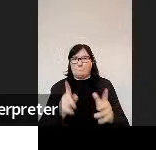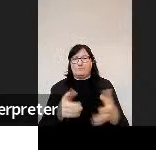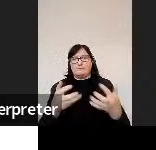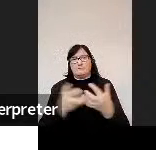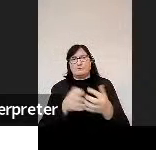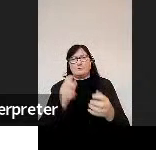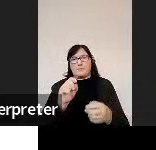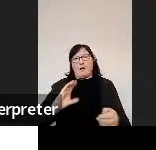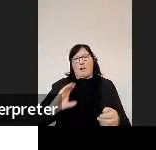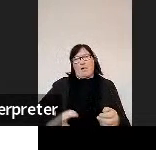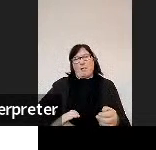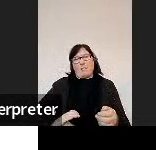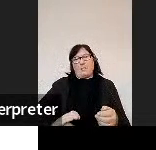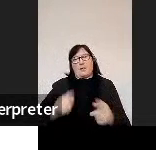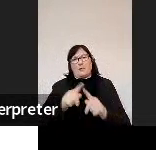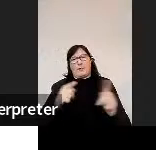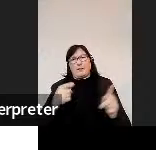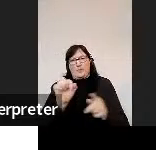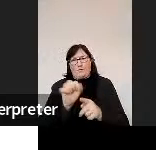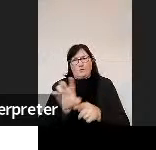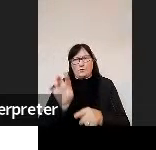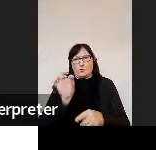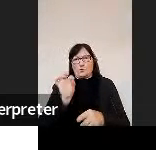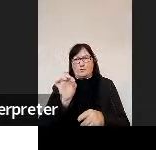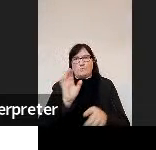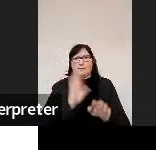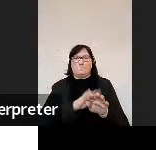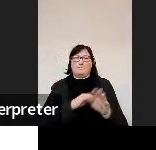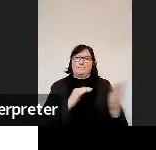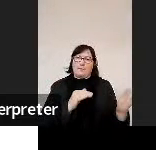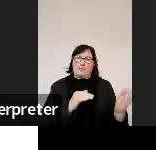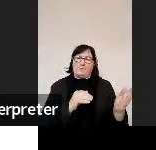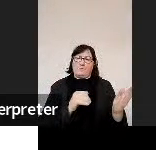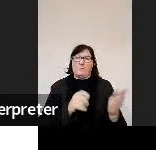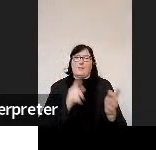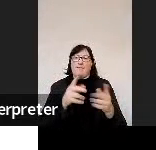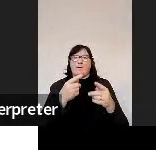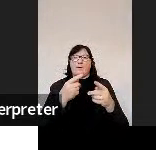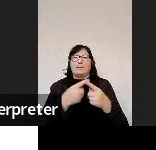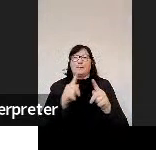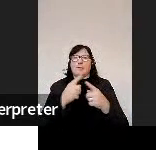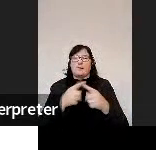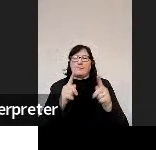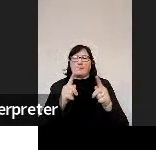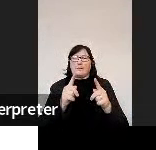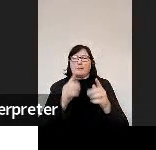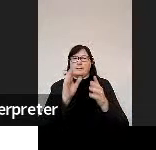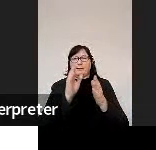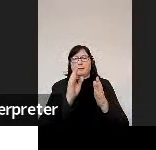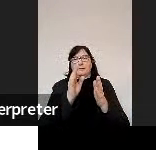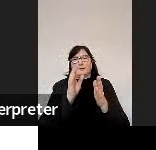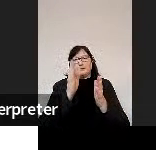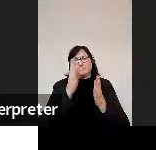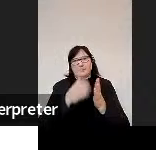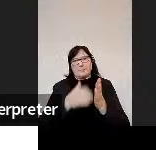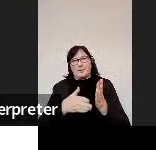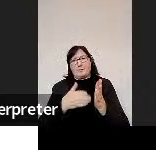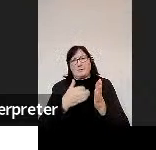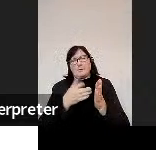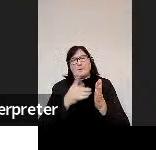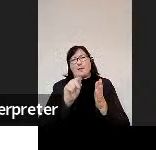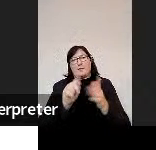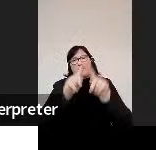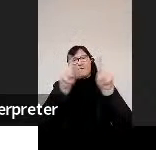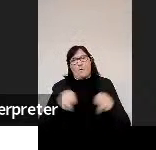selected. So on the left-hand side, it has the different sections of the form. You would need to complete all